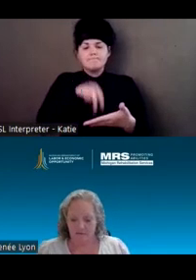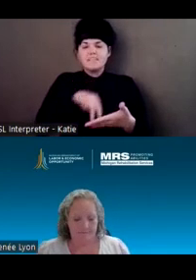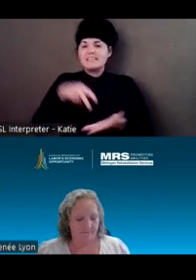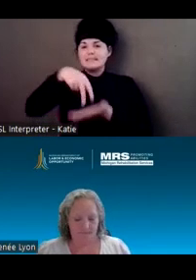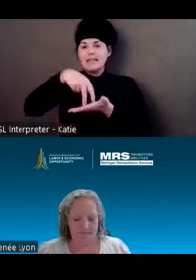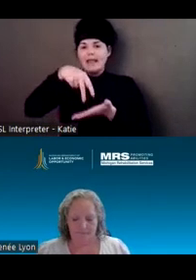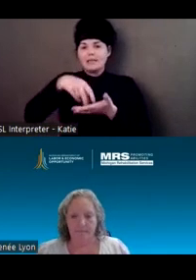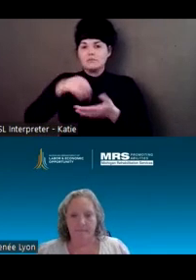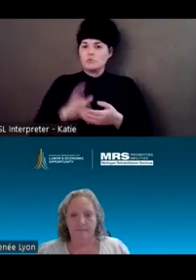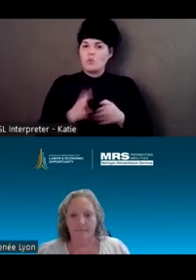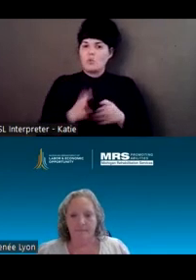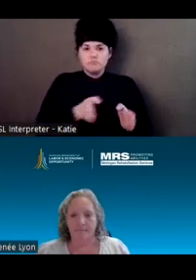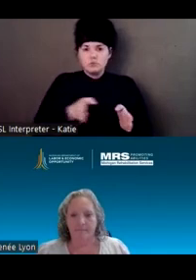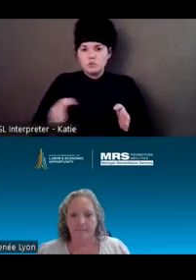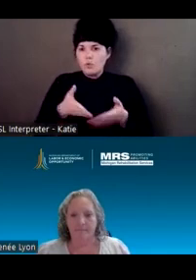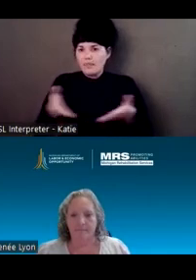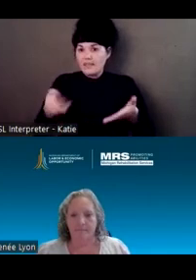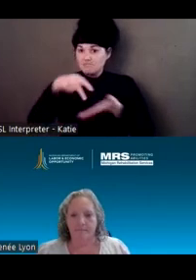things?